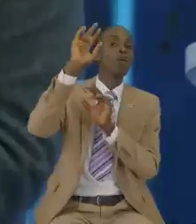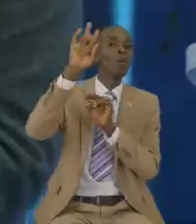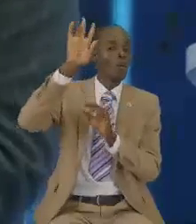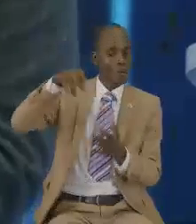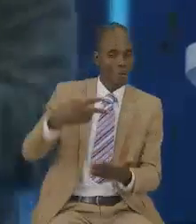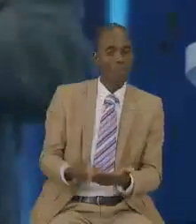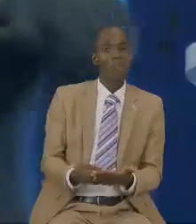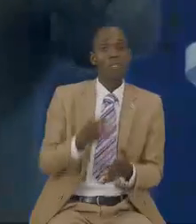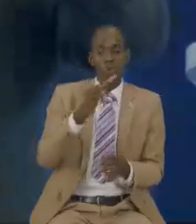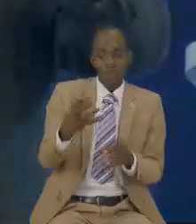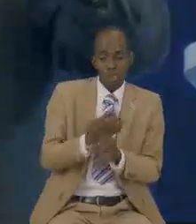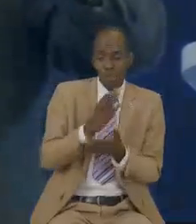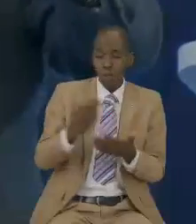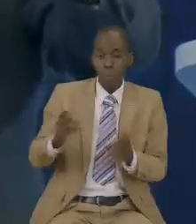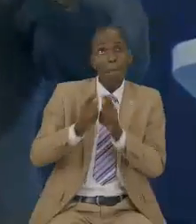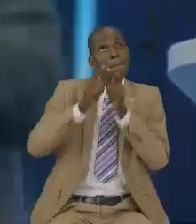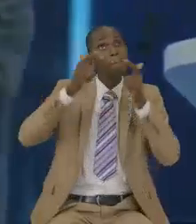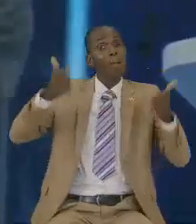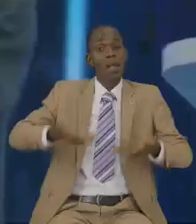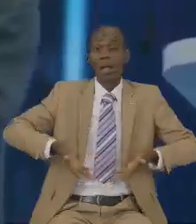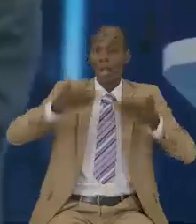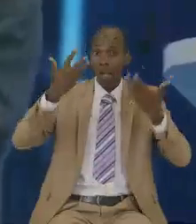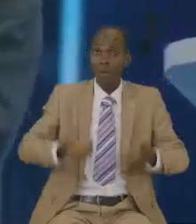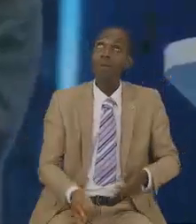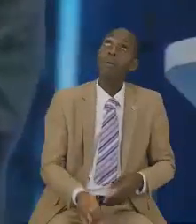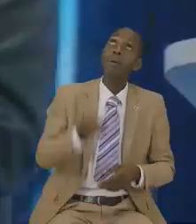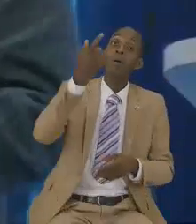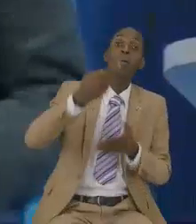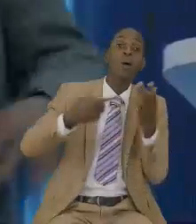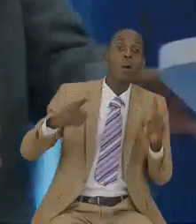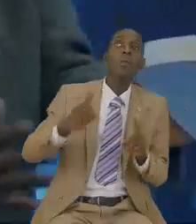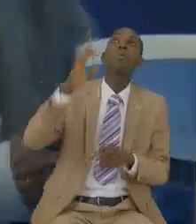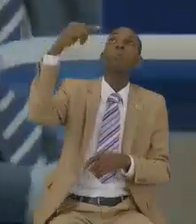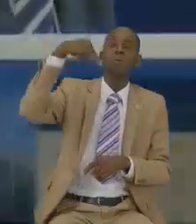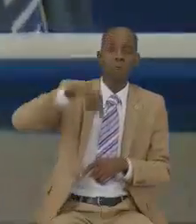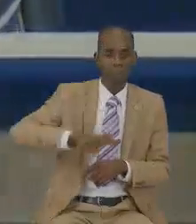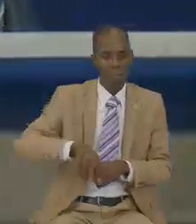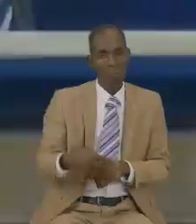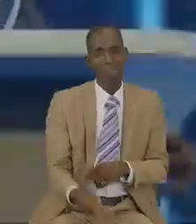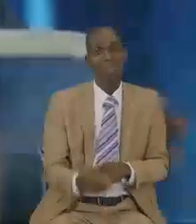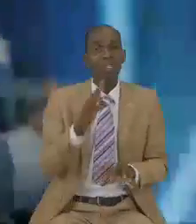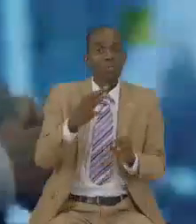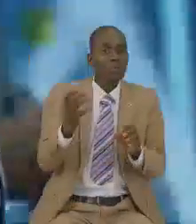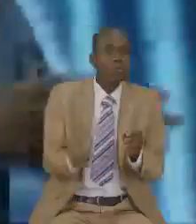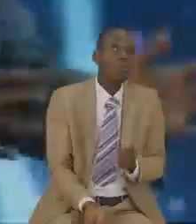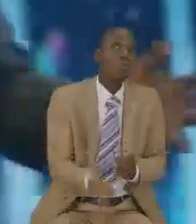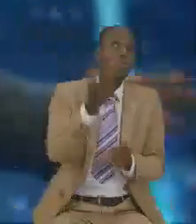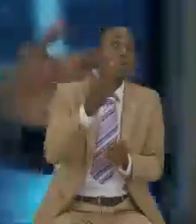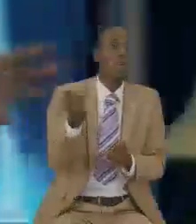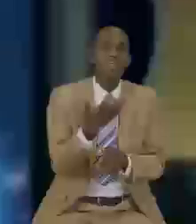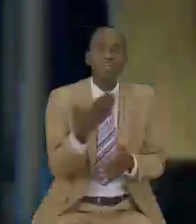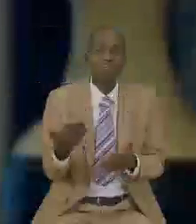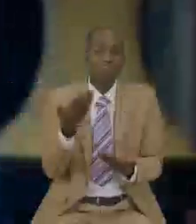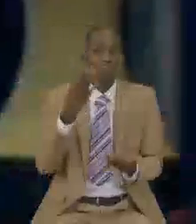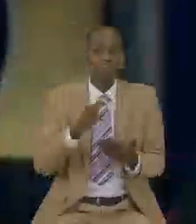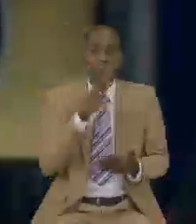something up that is big and heavy, it will come down. If you throw anything up, whether it's white